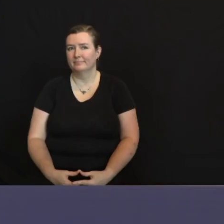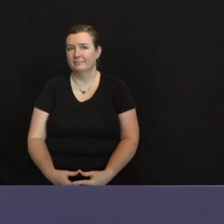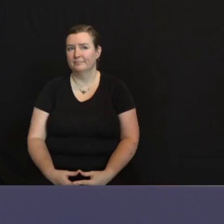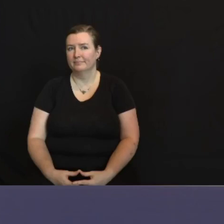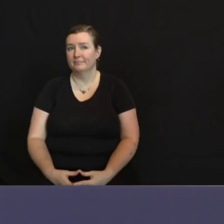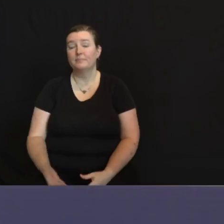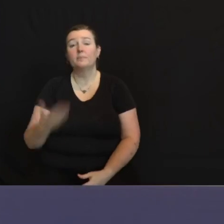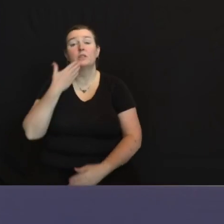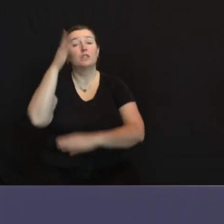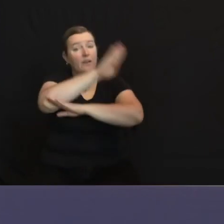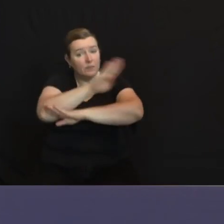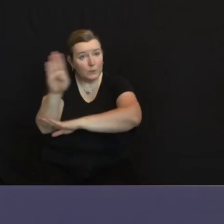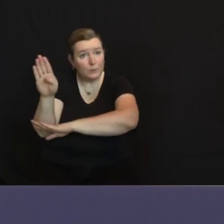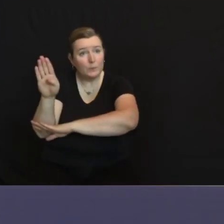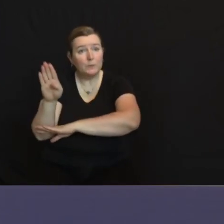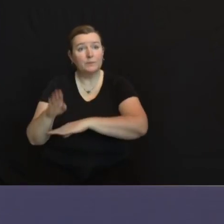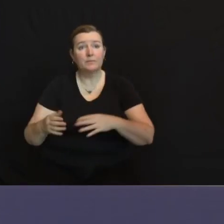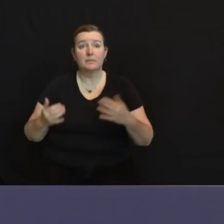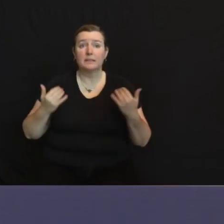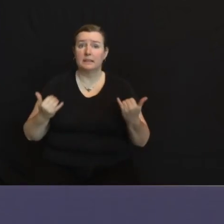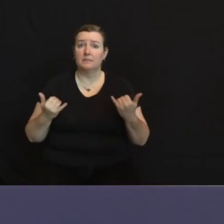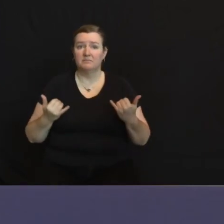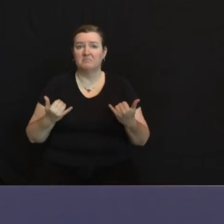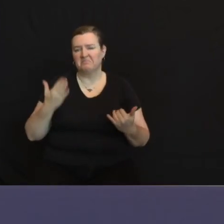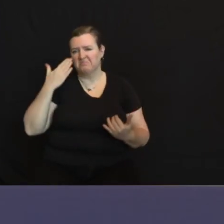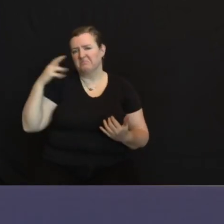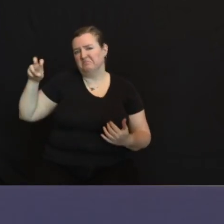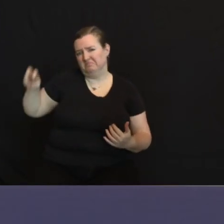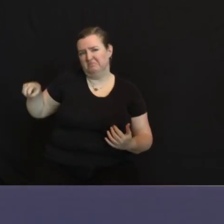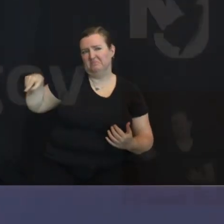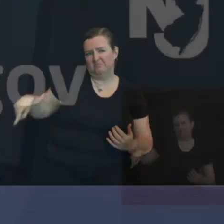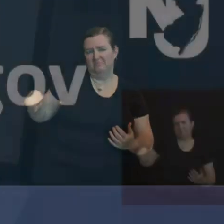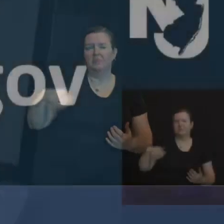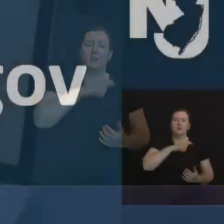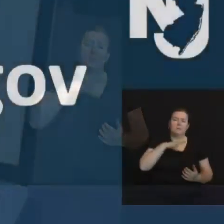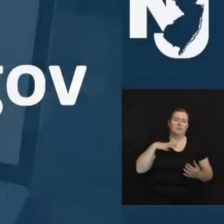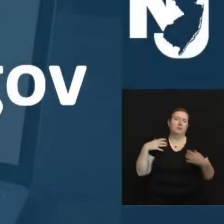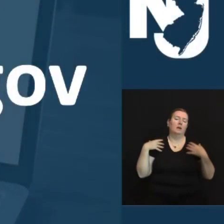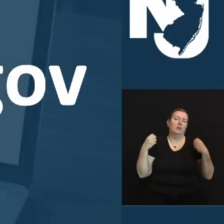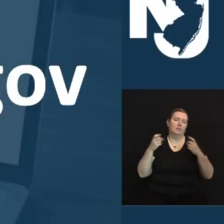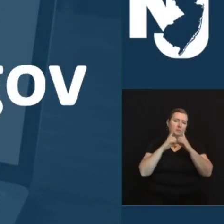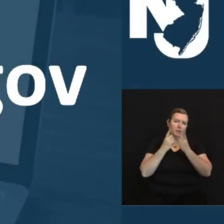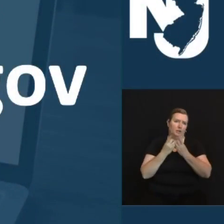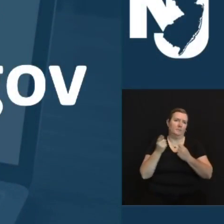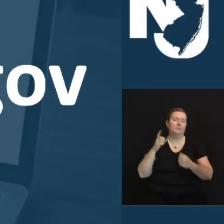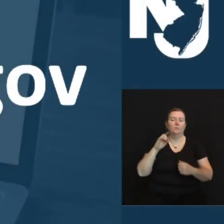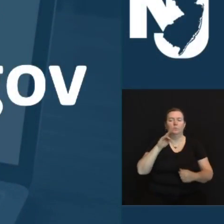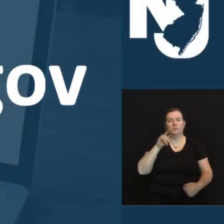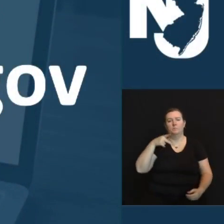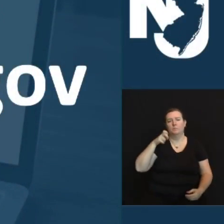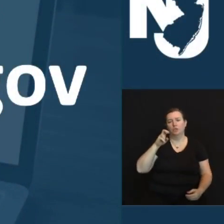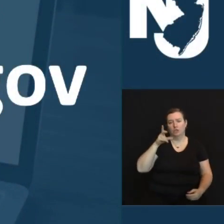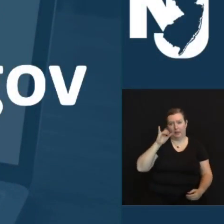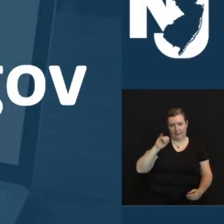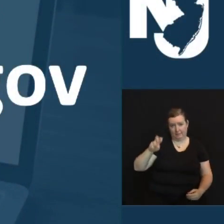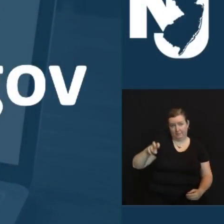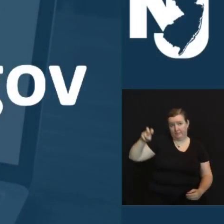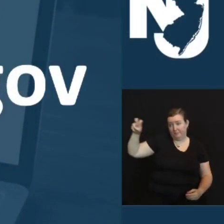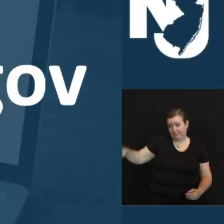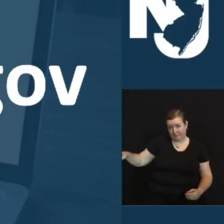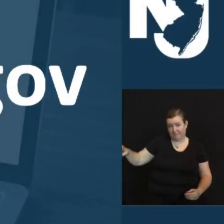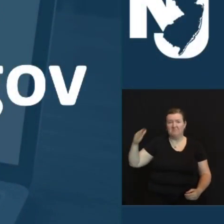Good afternoon. I'm joined by the woman to my right who needs no introduction, the Commissioner of the Department of Health, Judy Persicelli. To her right, another familiar face,